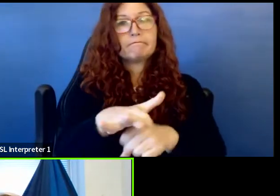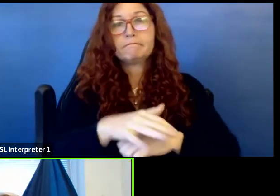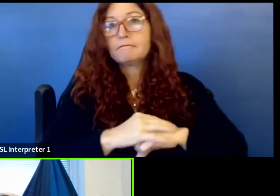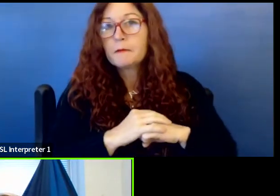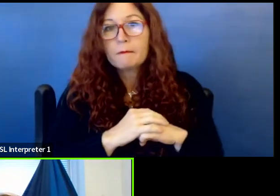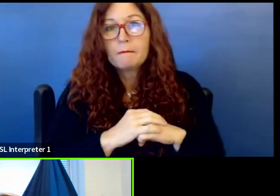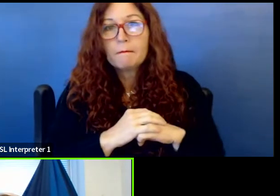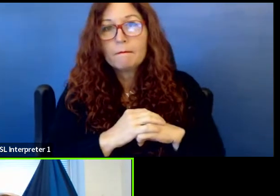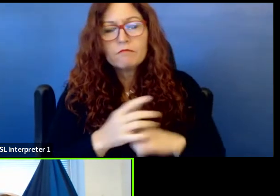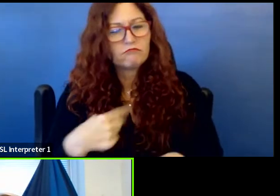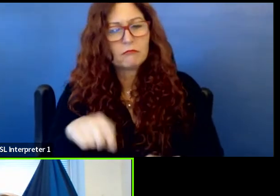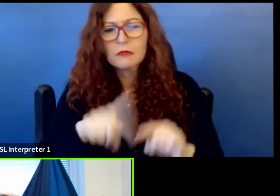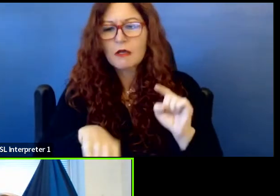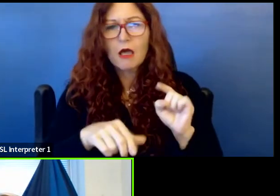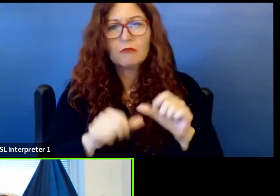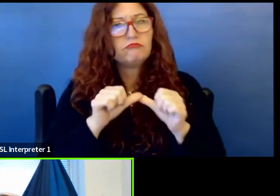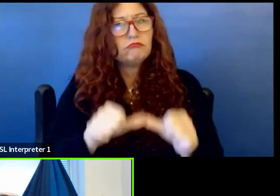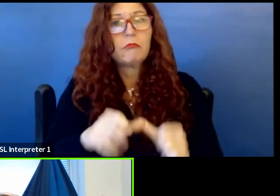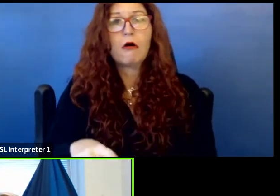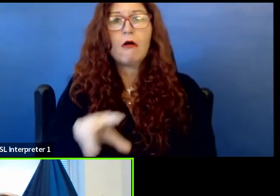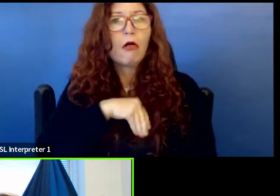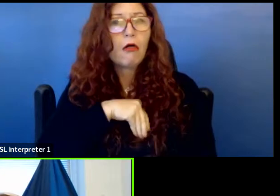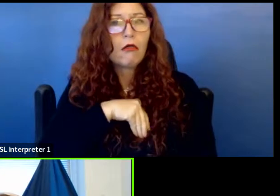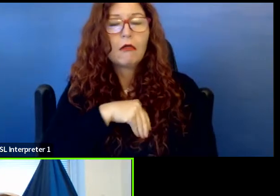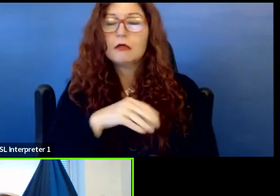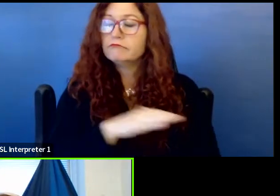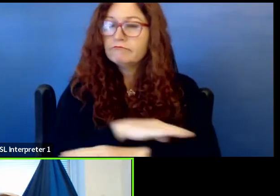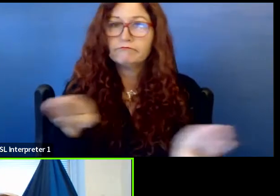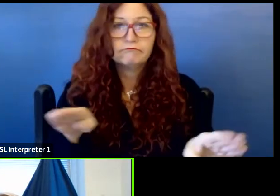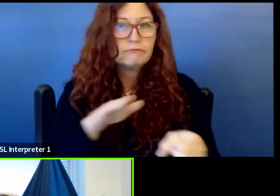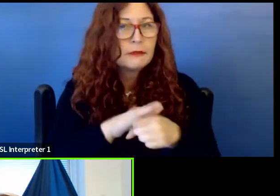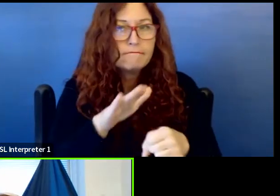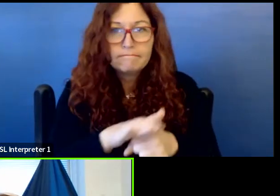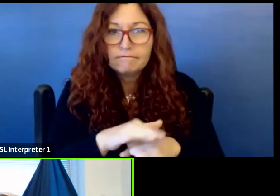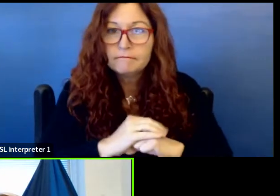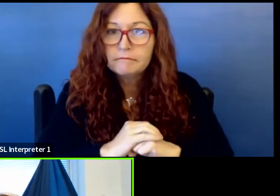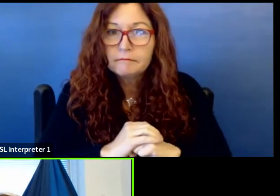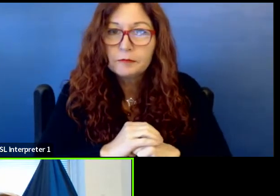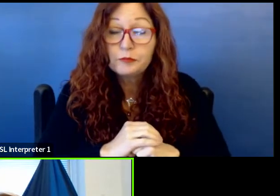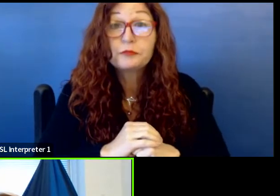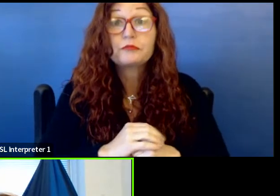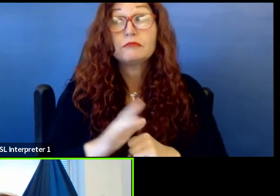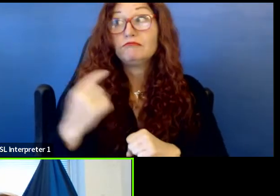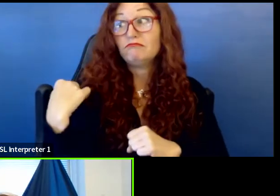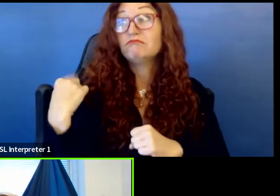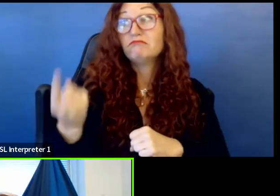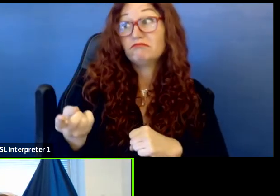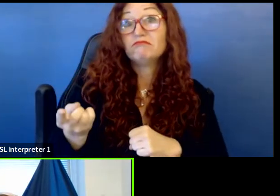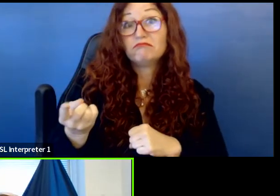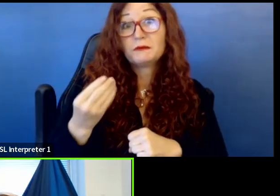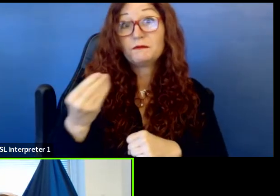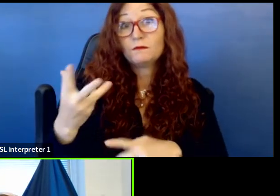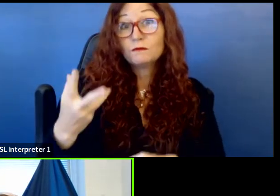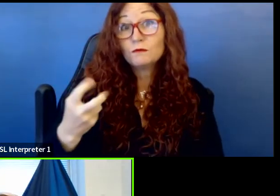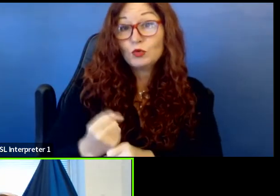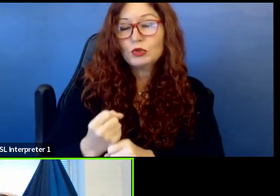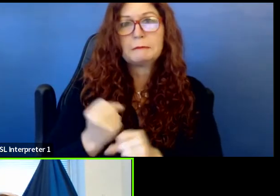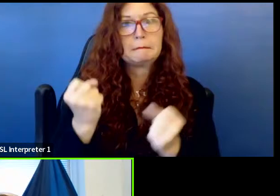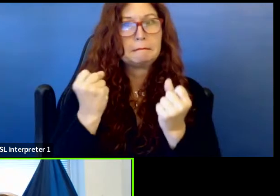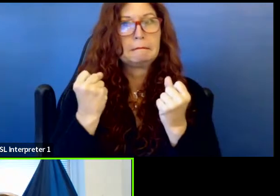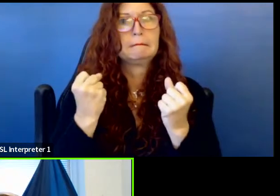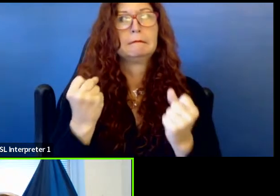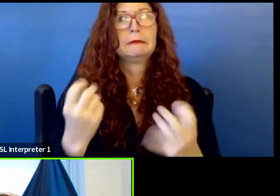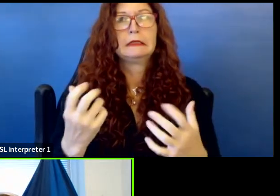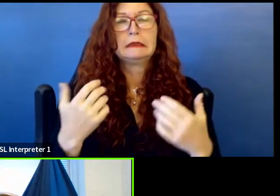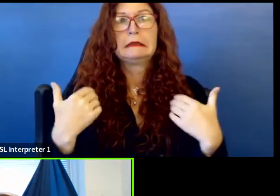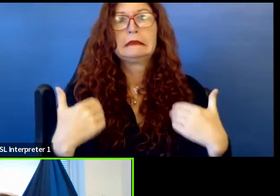conduct this such conduct in a healthy workplace over the past few years there have been a number of reported instances of discrimination harassment in the